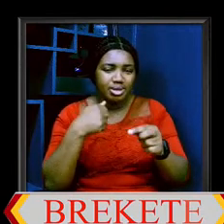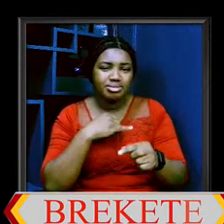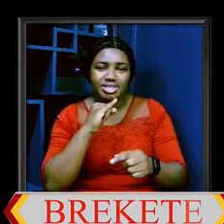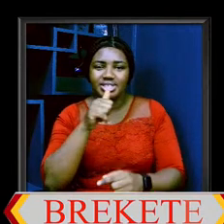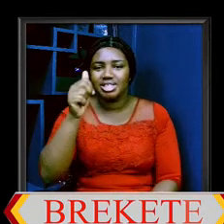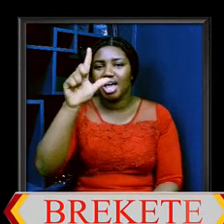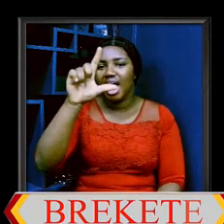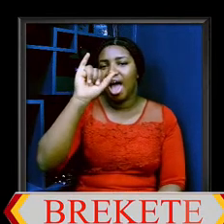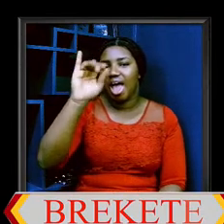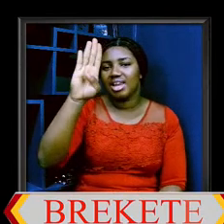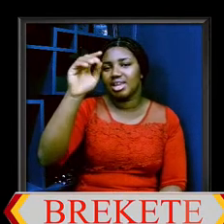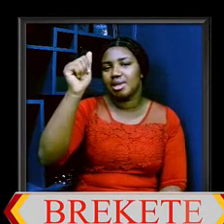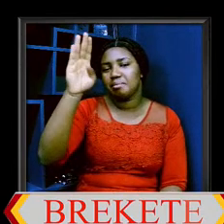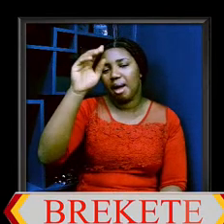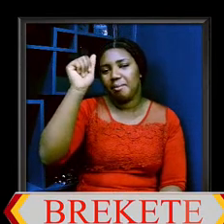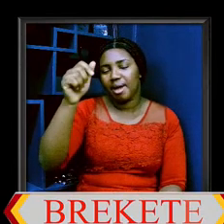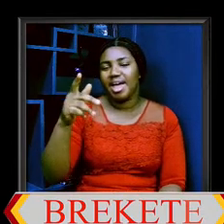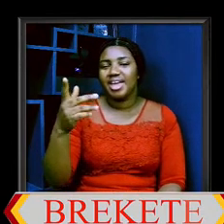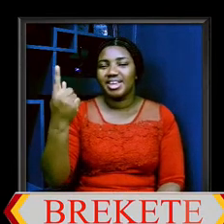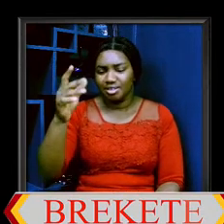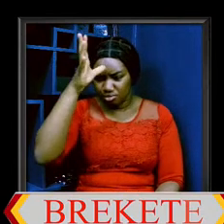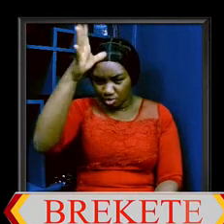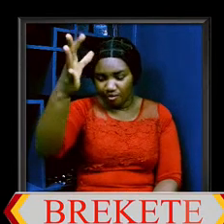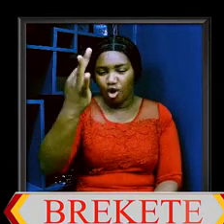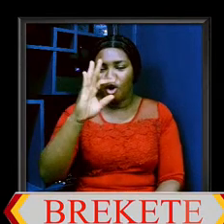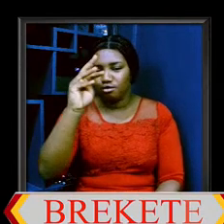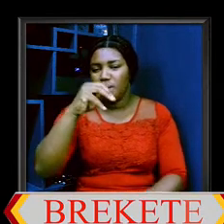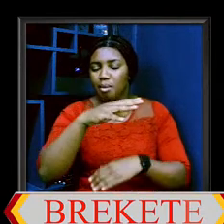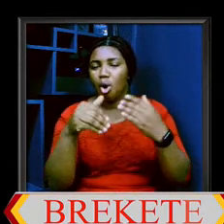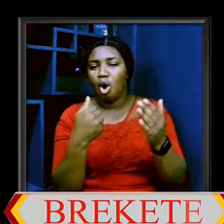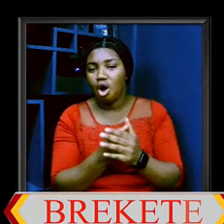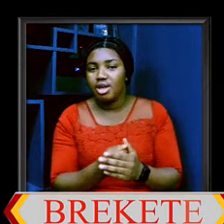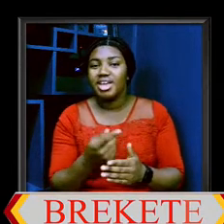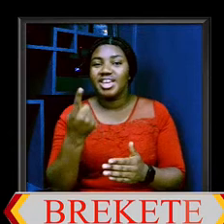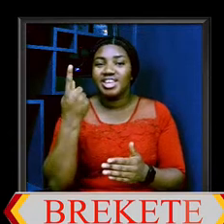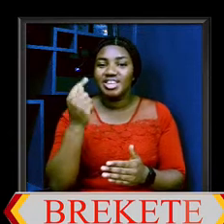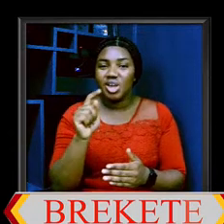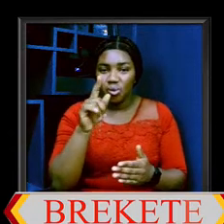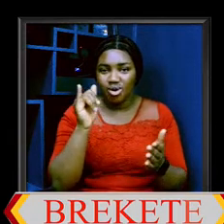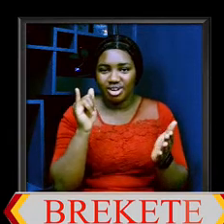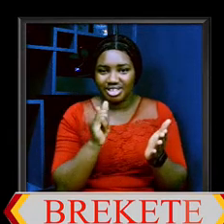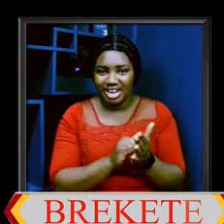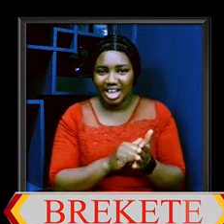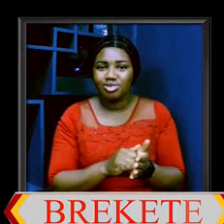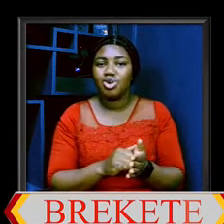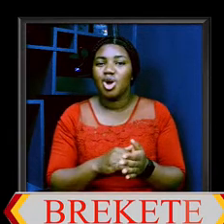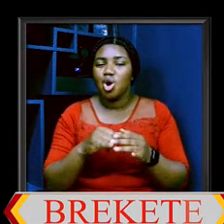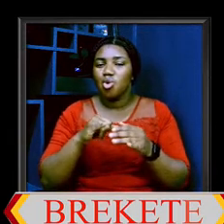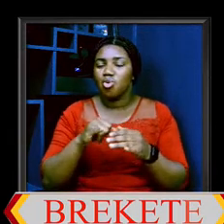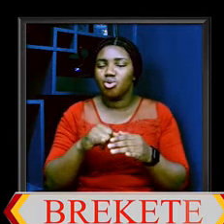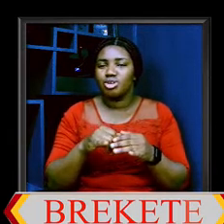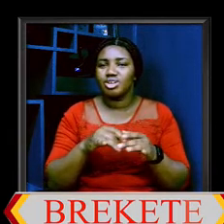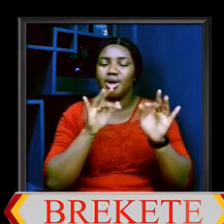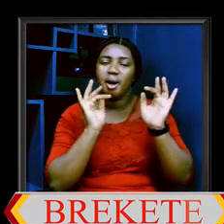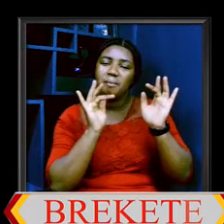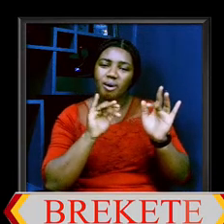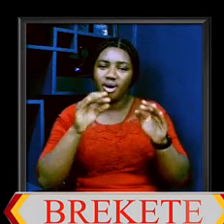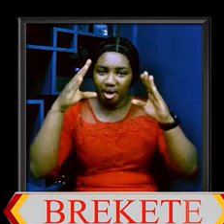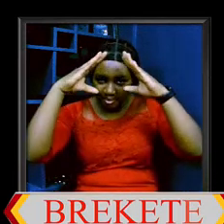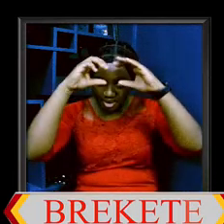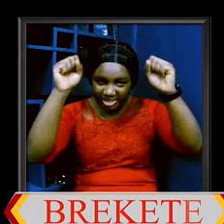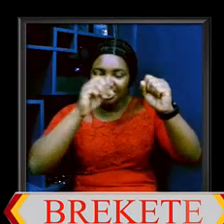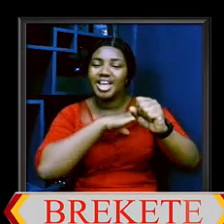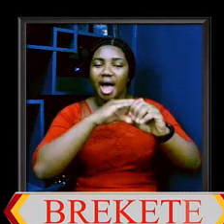Baba the grandfather of them all the man where they have president president go laugh join him let's appreciate alib